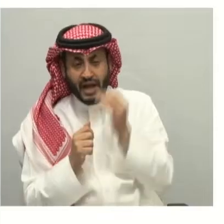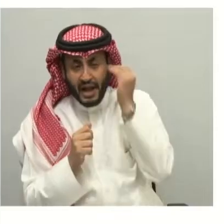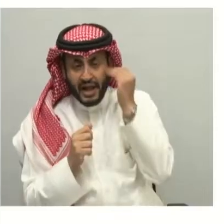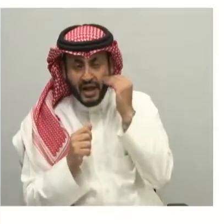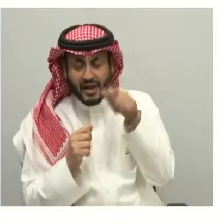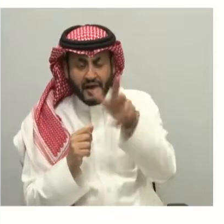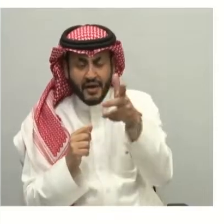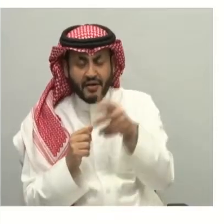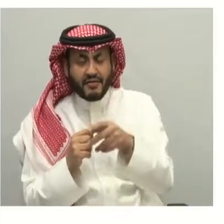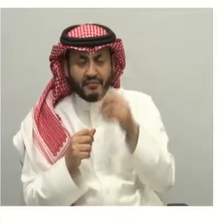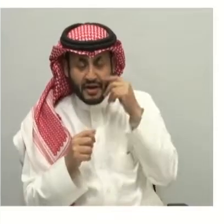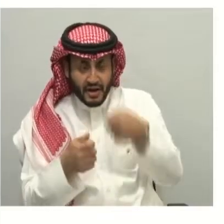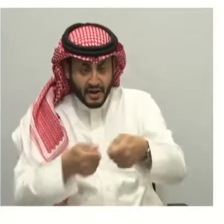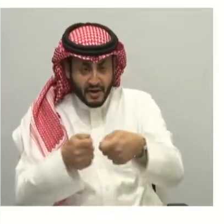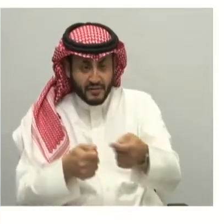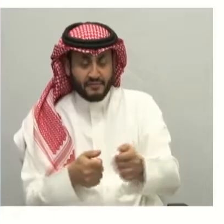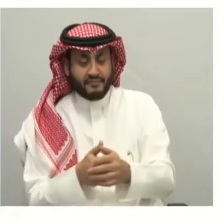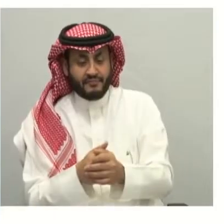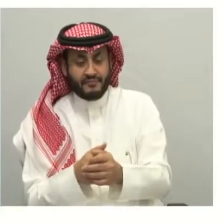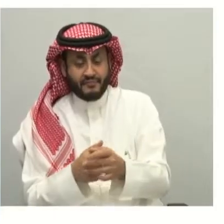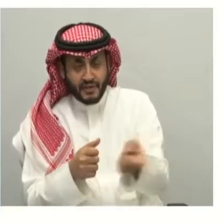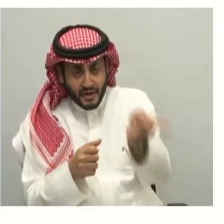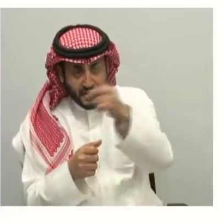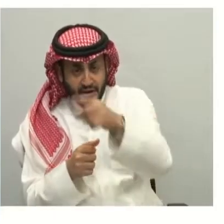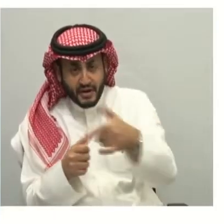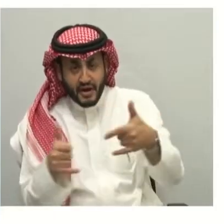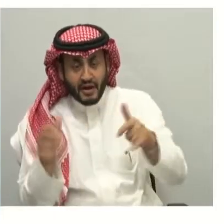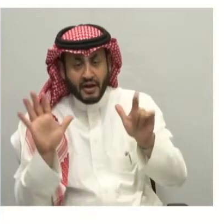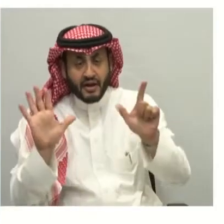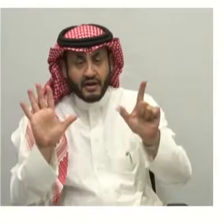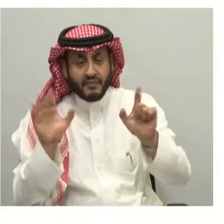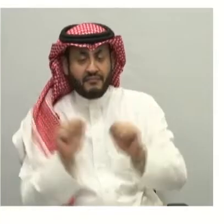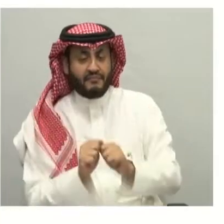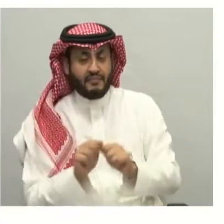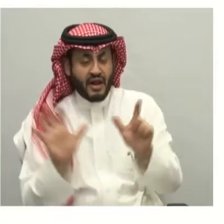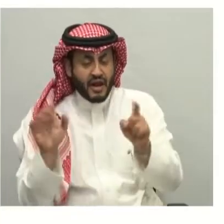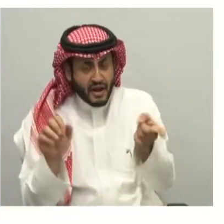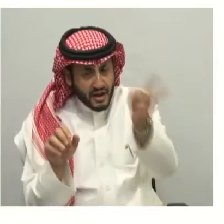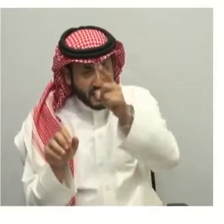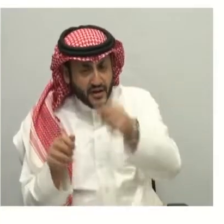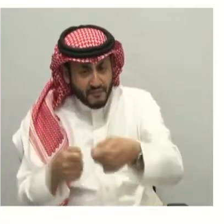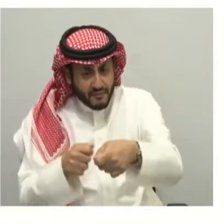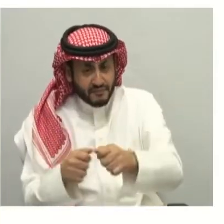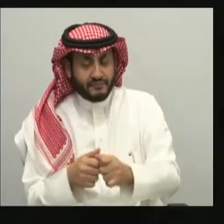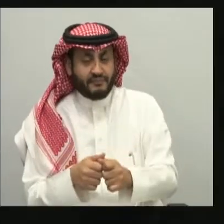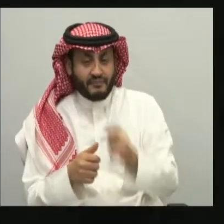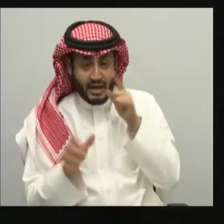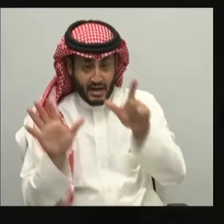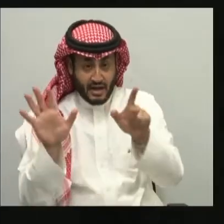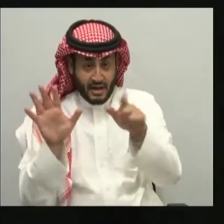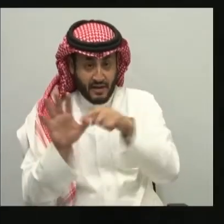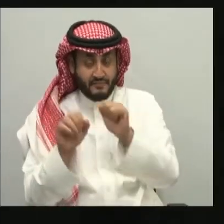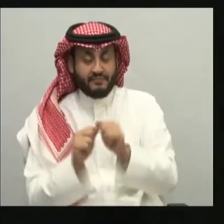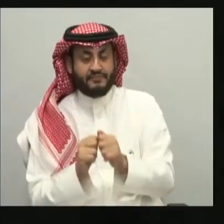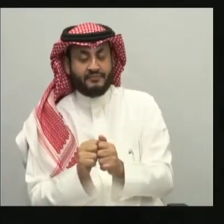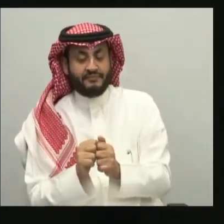go shopping for clothes next week? So next week, also we said that this is a time expression.